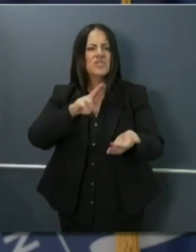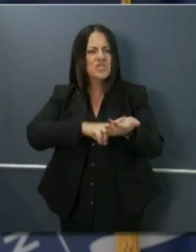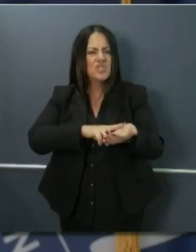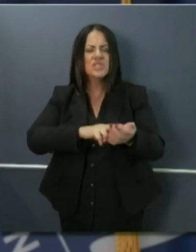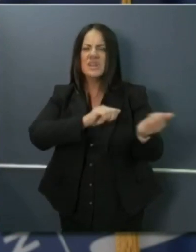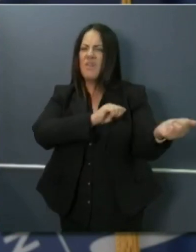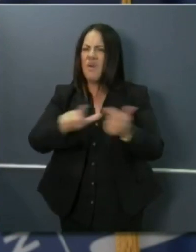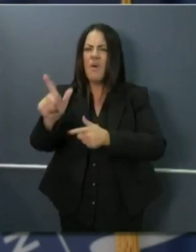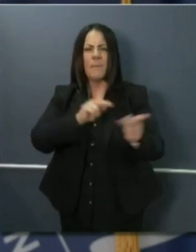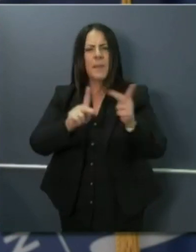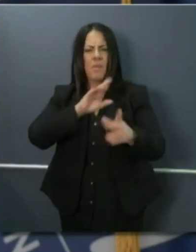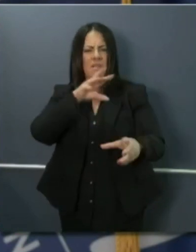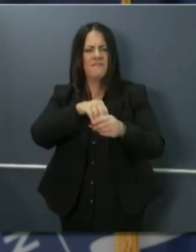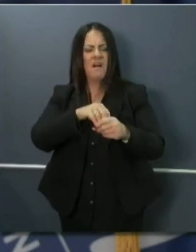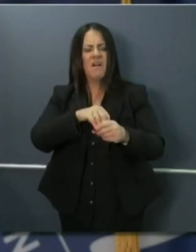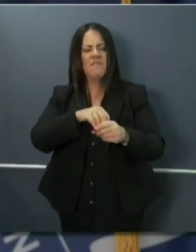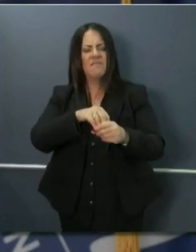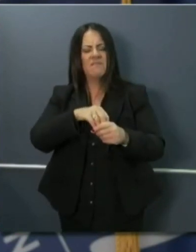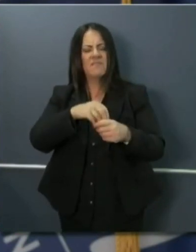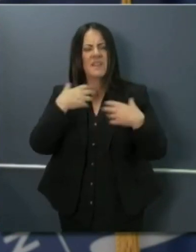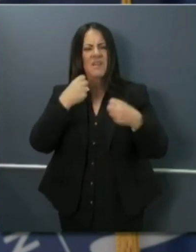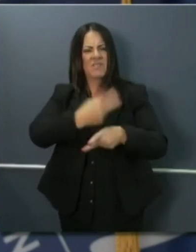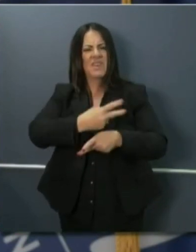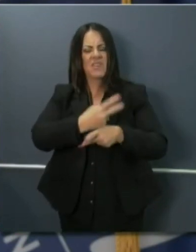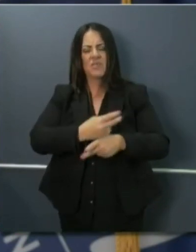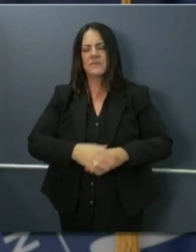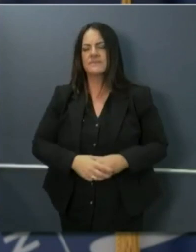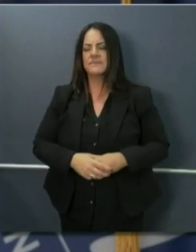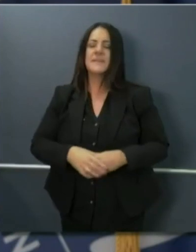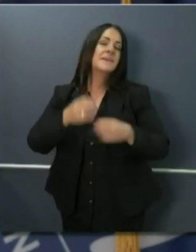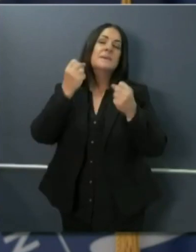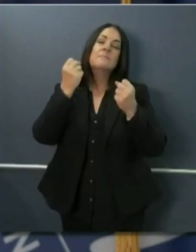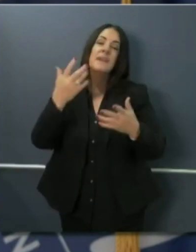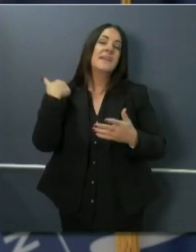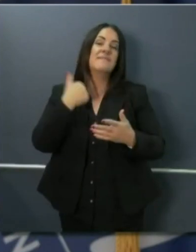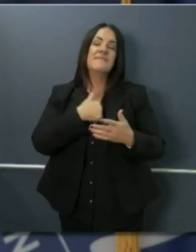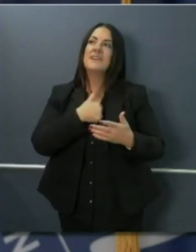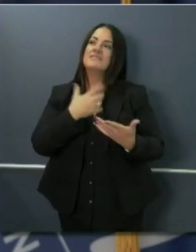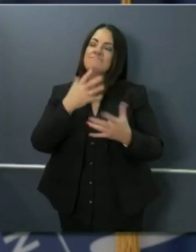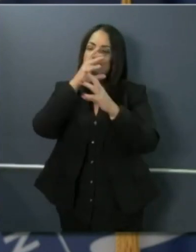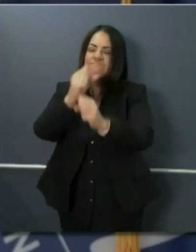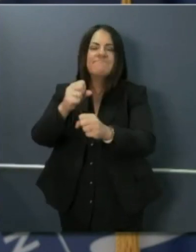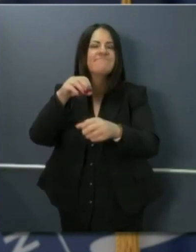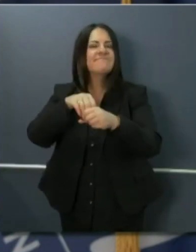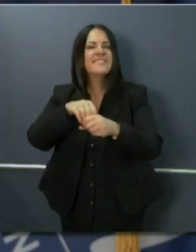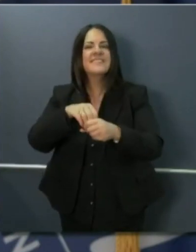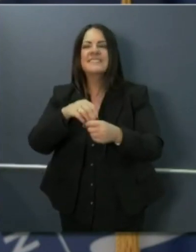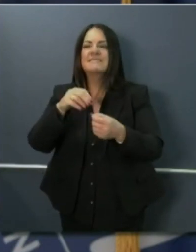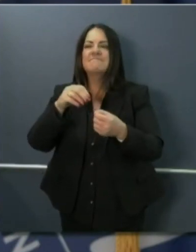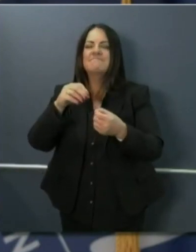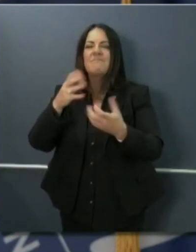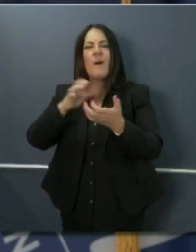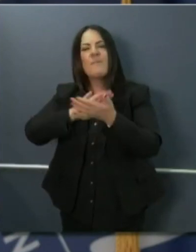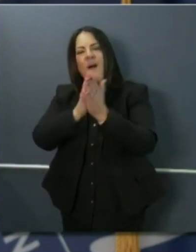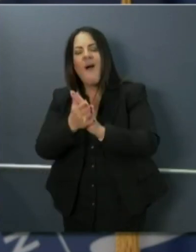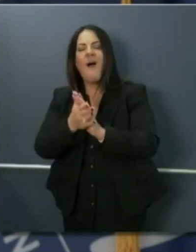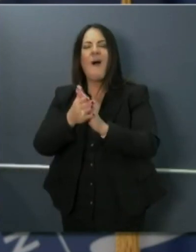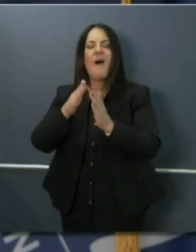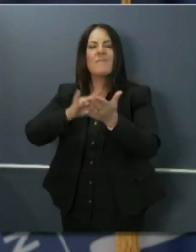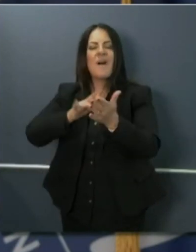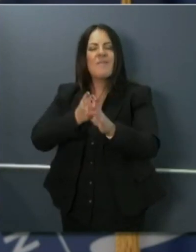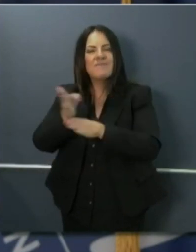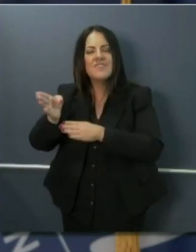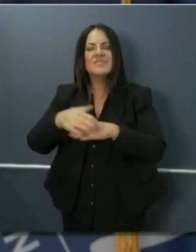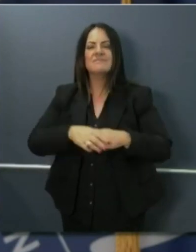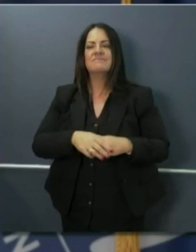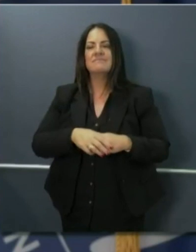team. Many of us were drawn to careers in medicine because of the opportunity to truly help others. This is the work that we've been